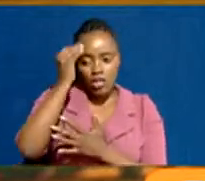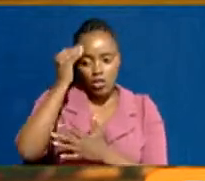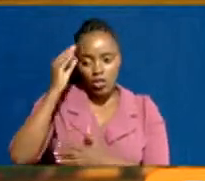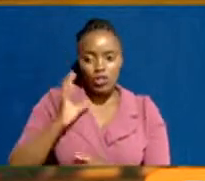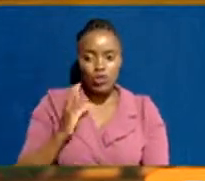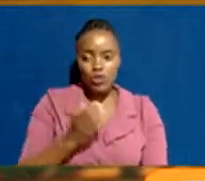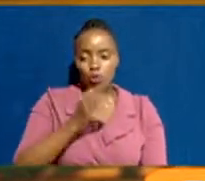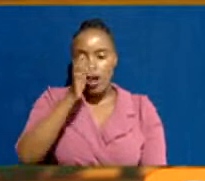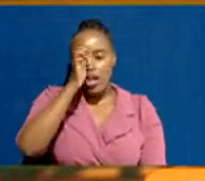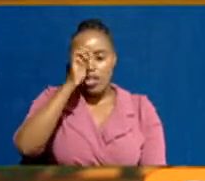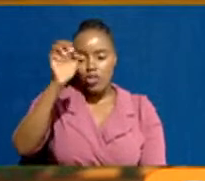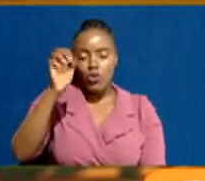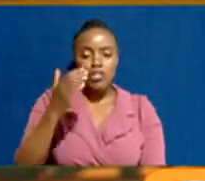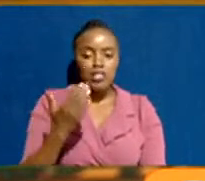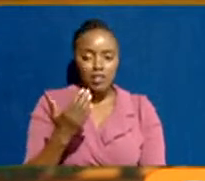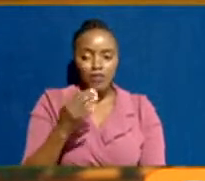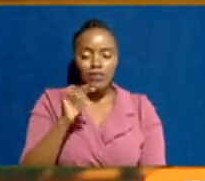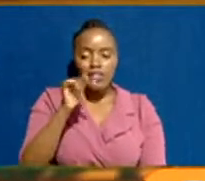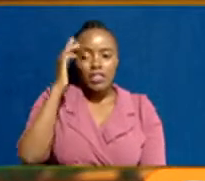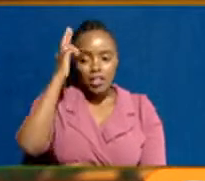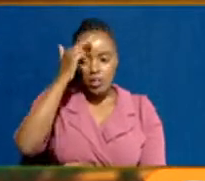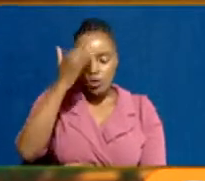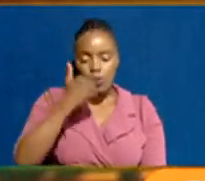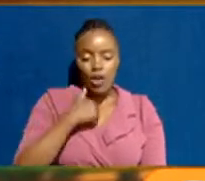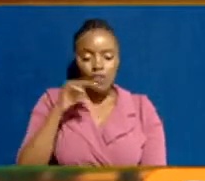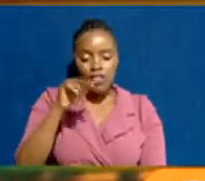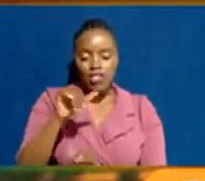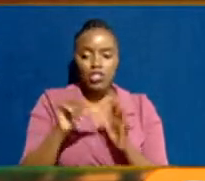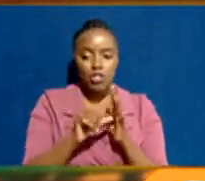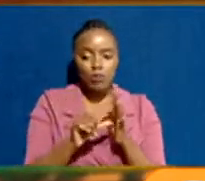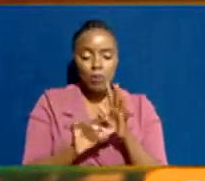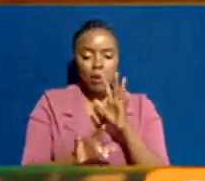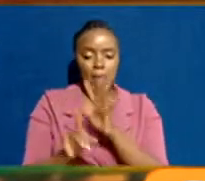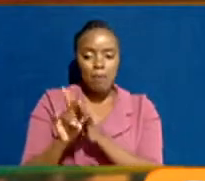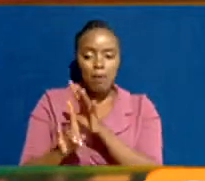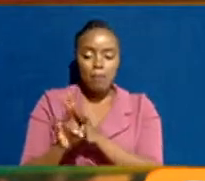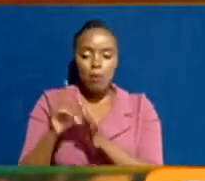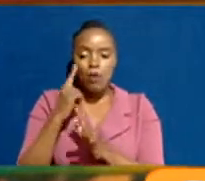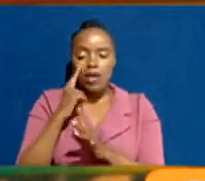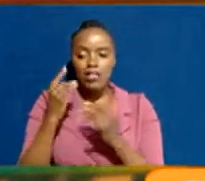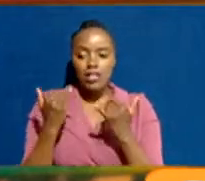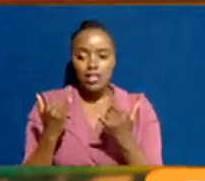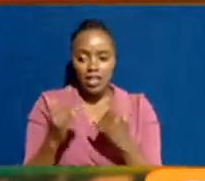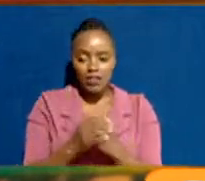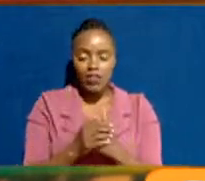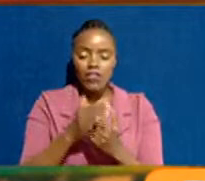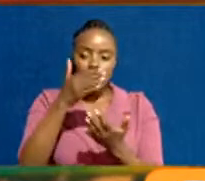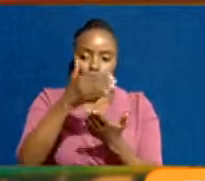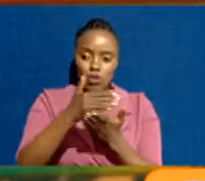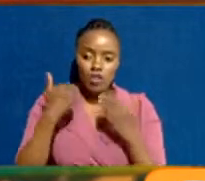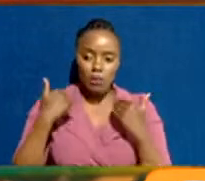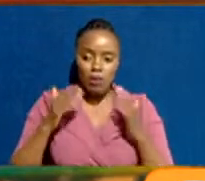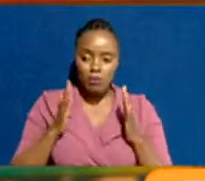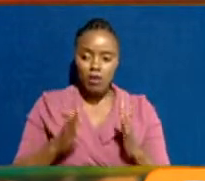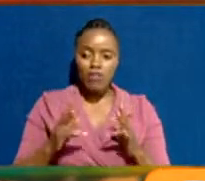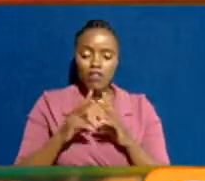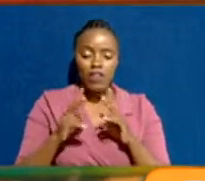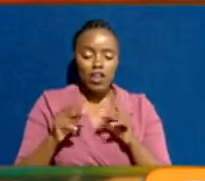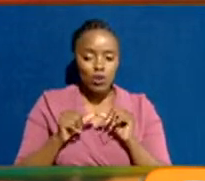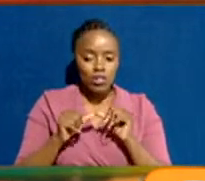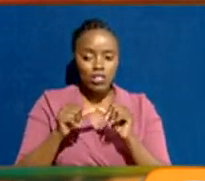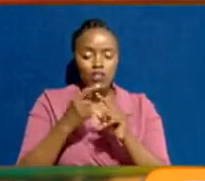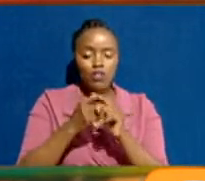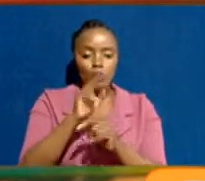were ignored. And that is why we have these problems that we are witnessing at the moment. Of course, personally, I've been very consistent